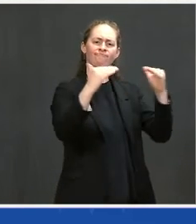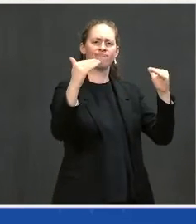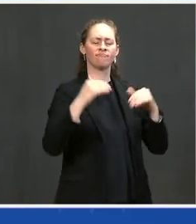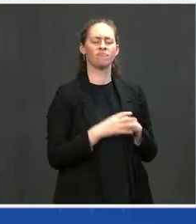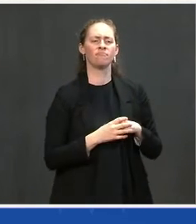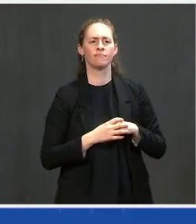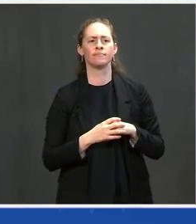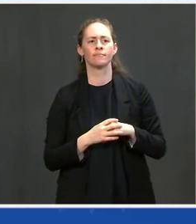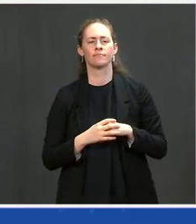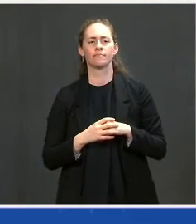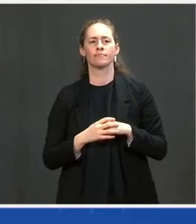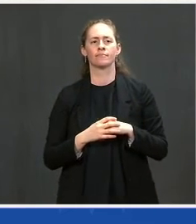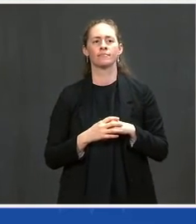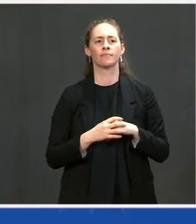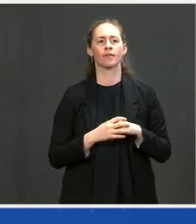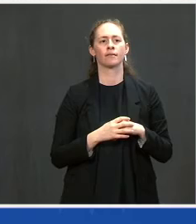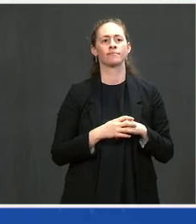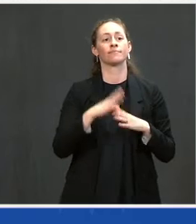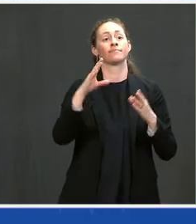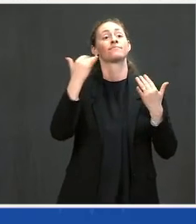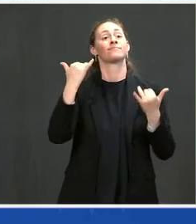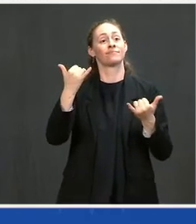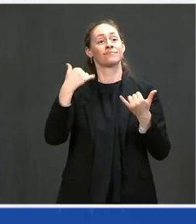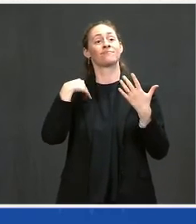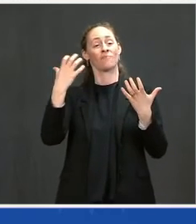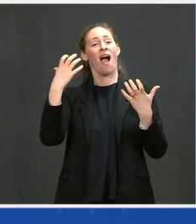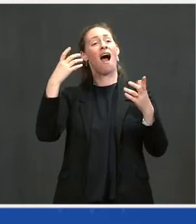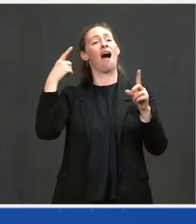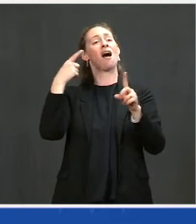Justin Sink, Bloomberg.